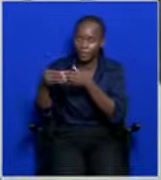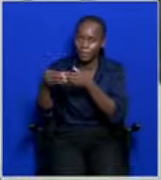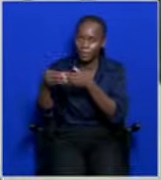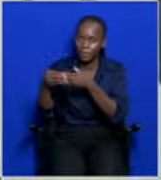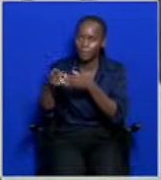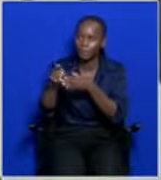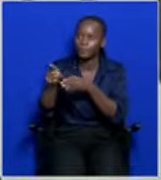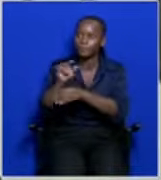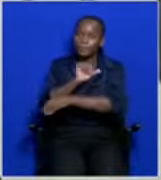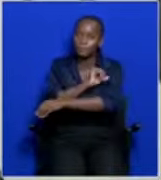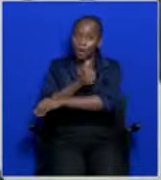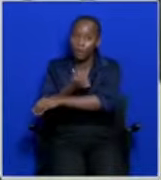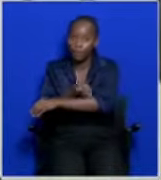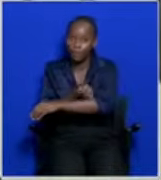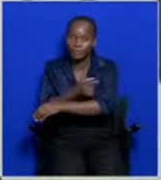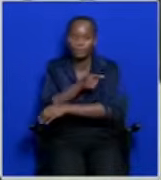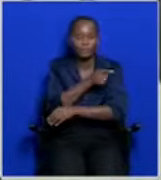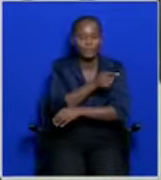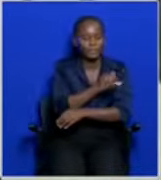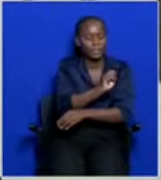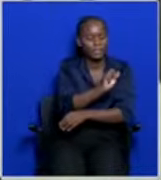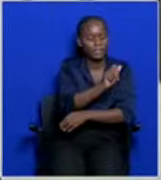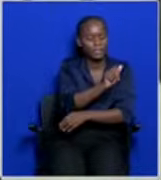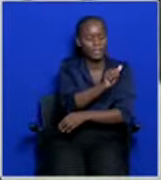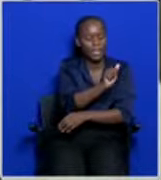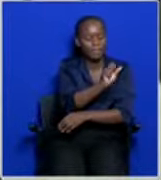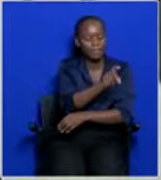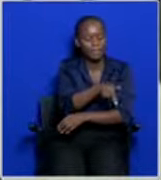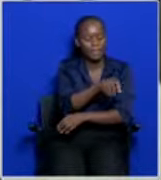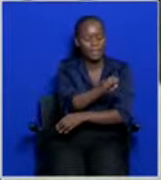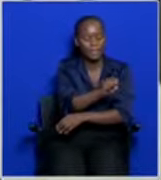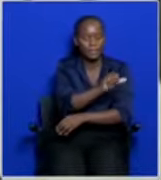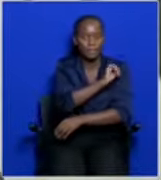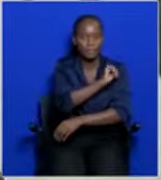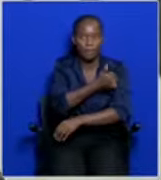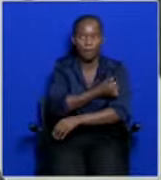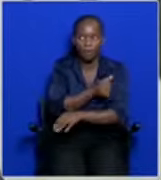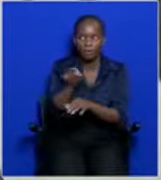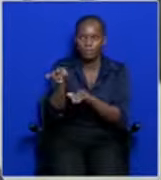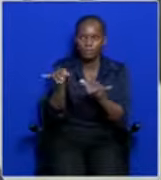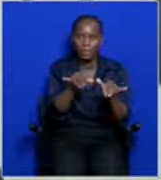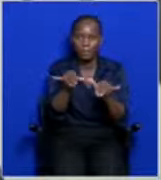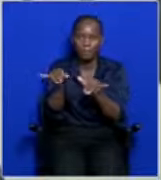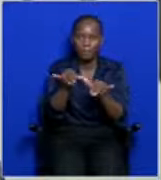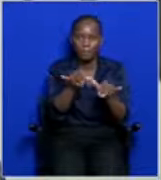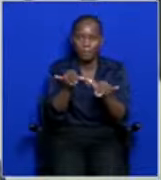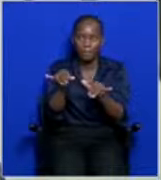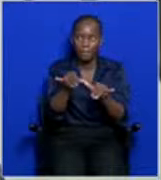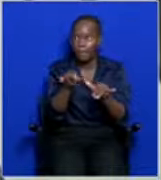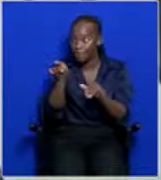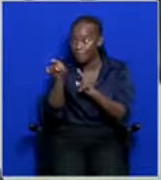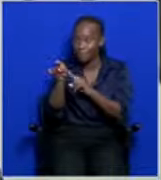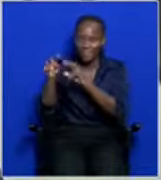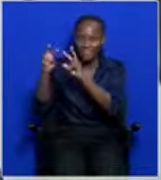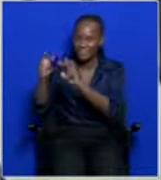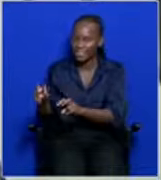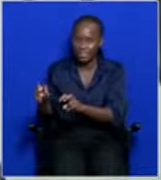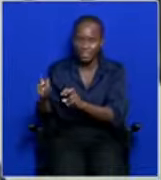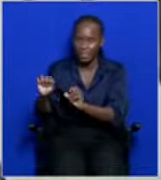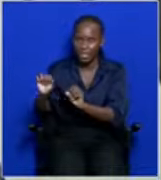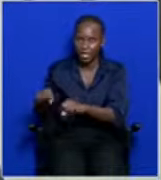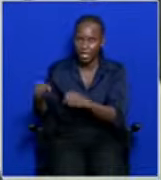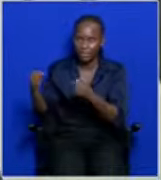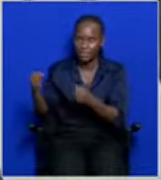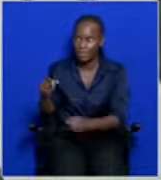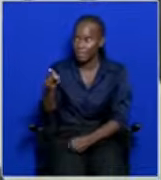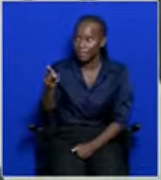SAPS, but they do not have investigative powers. They cannot tell us that we're investigating this and this. If